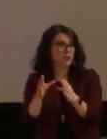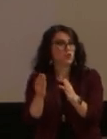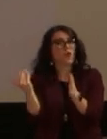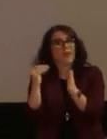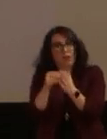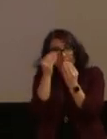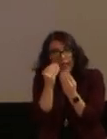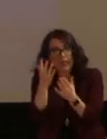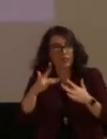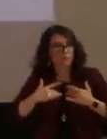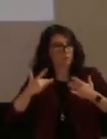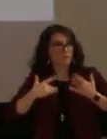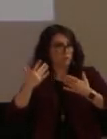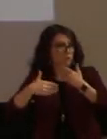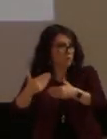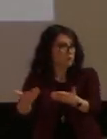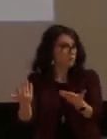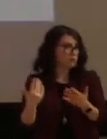information.